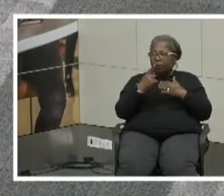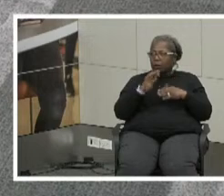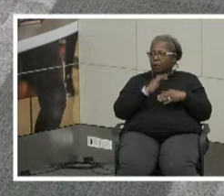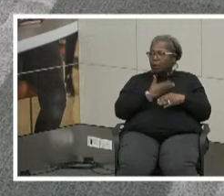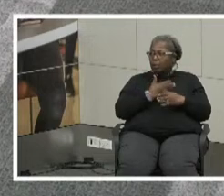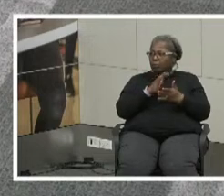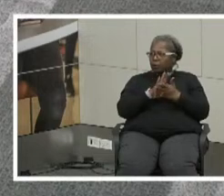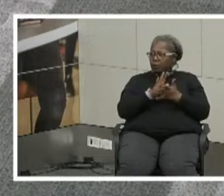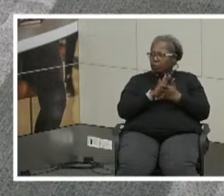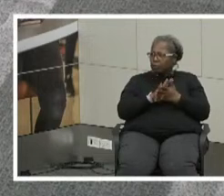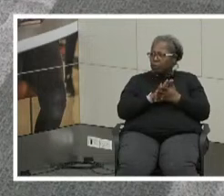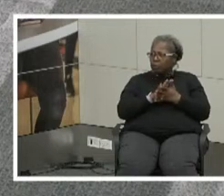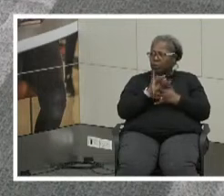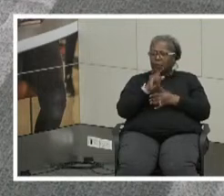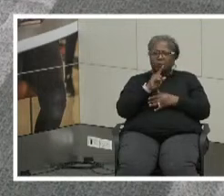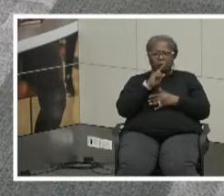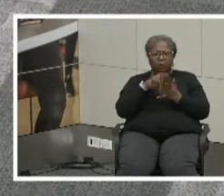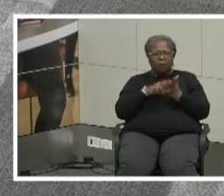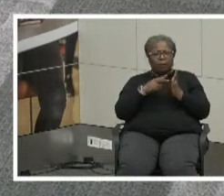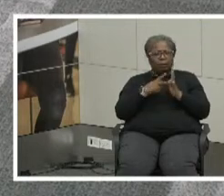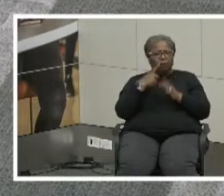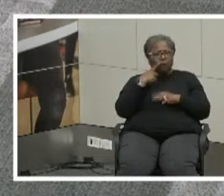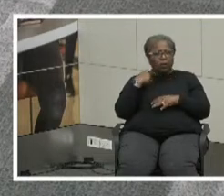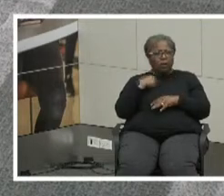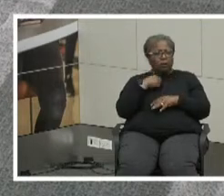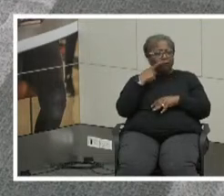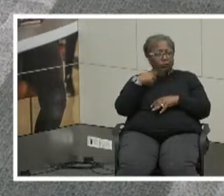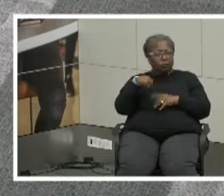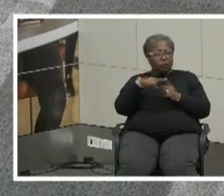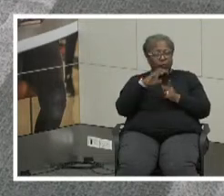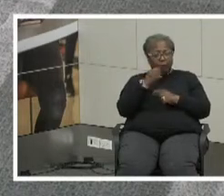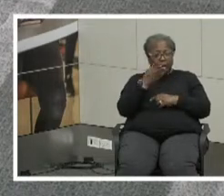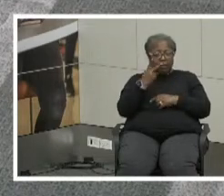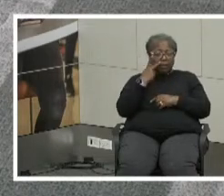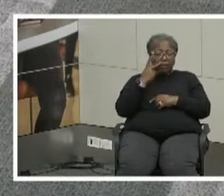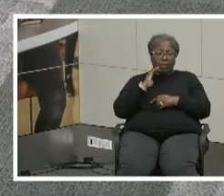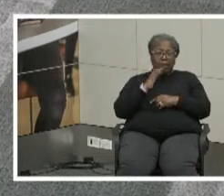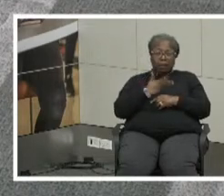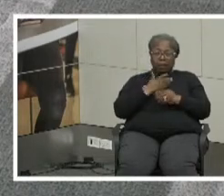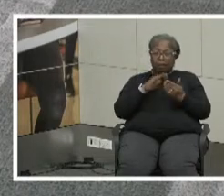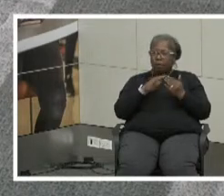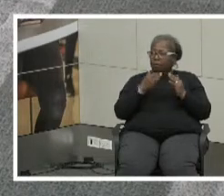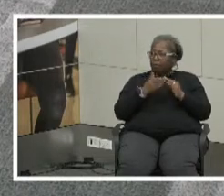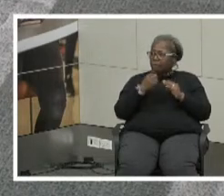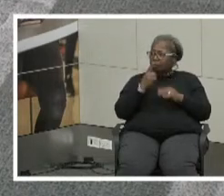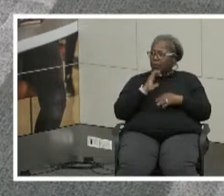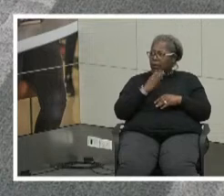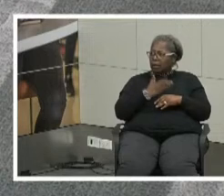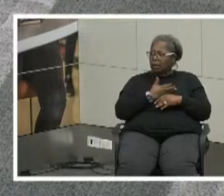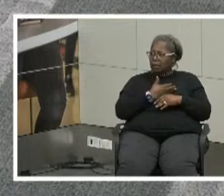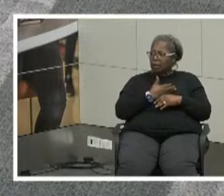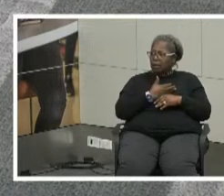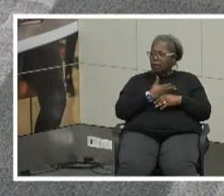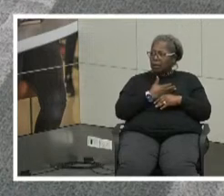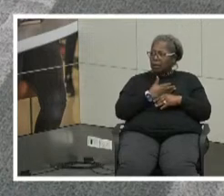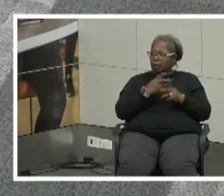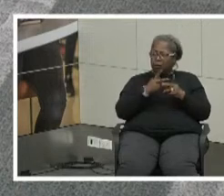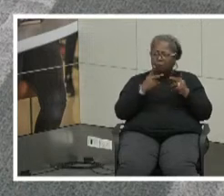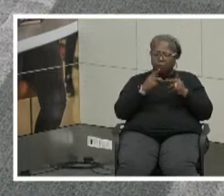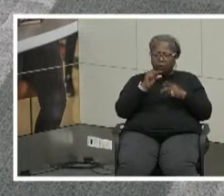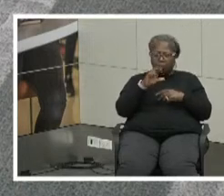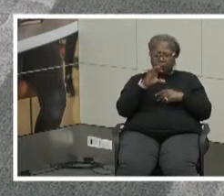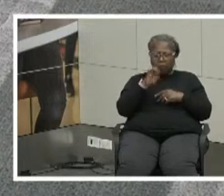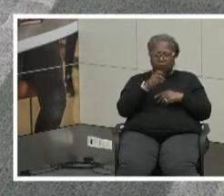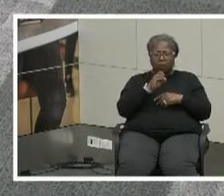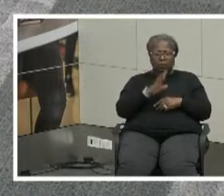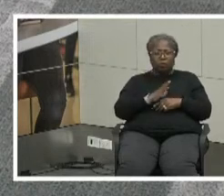our schools it really meant a lot for us to for you to be there to see our community uh one of our tenants is Grace and courtesy that our